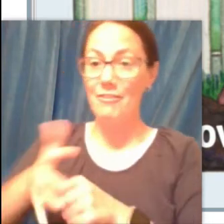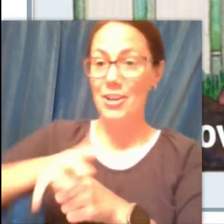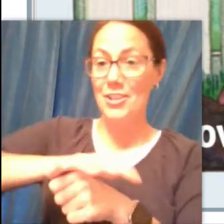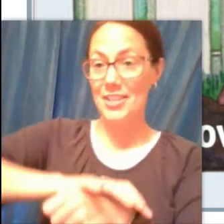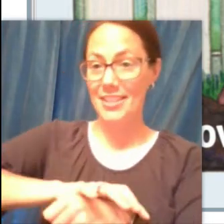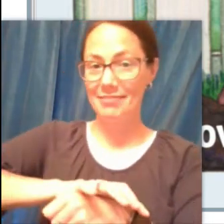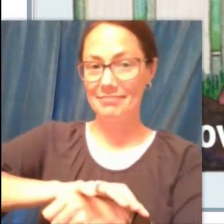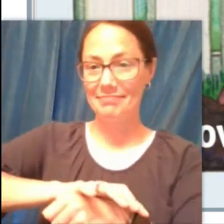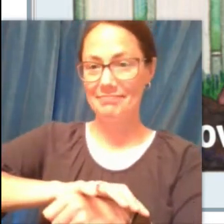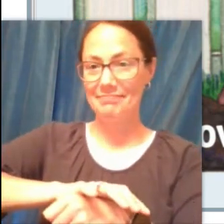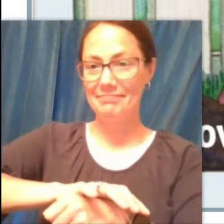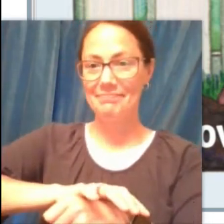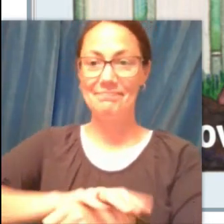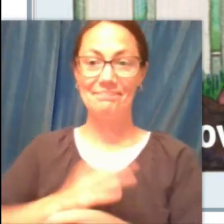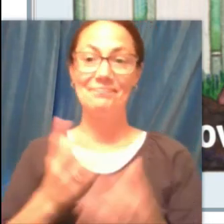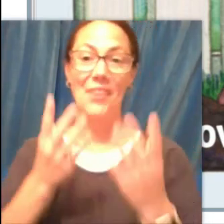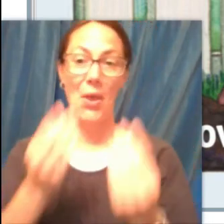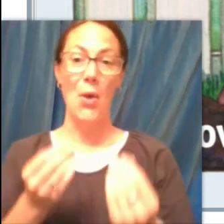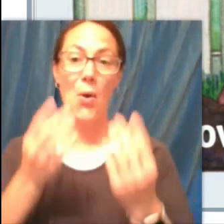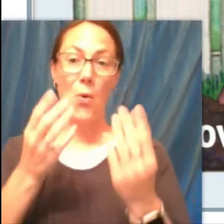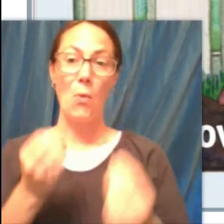Dirt covers.